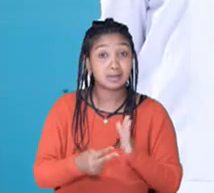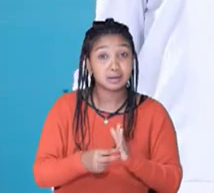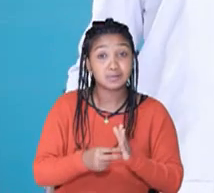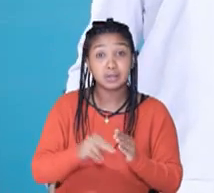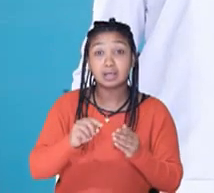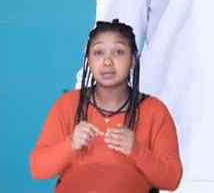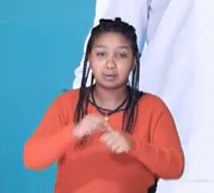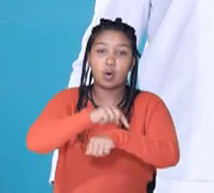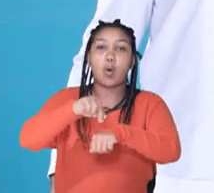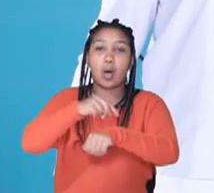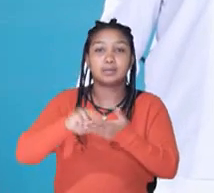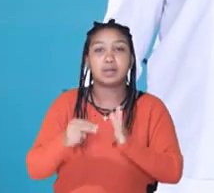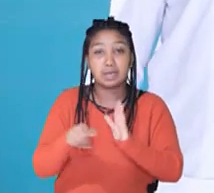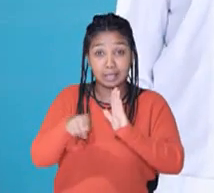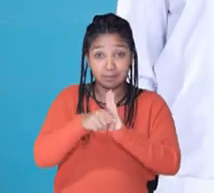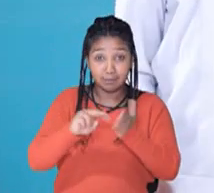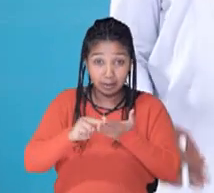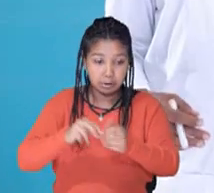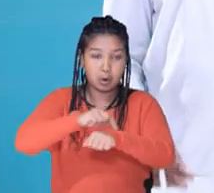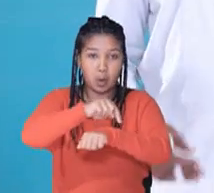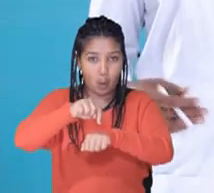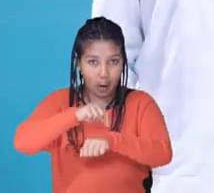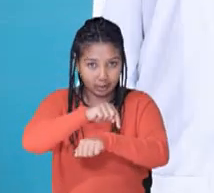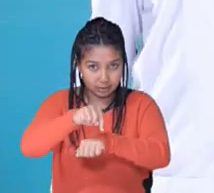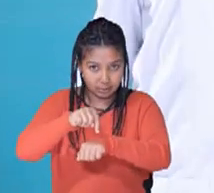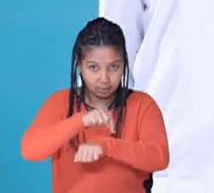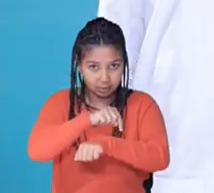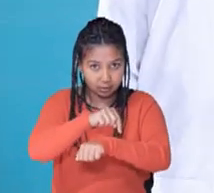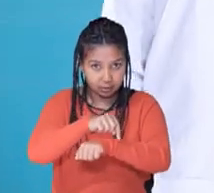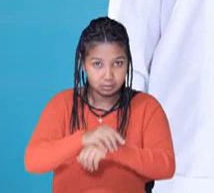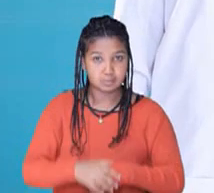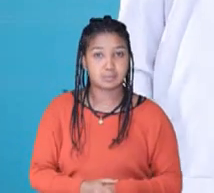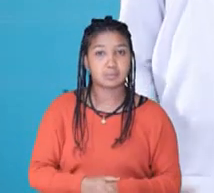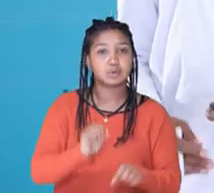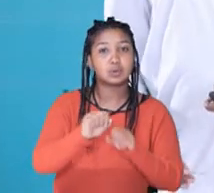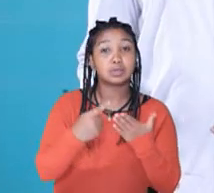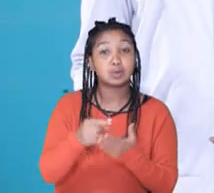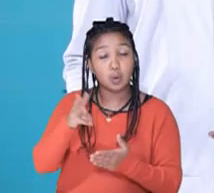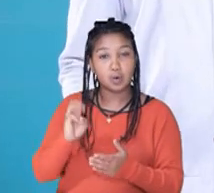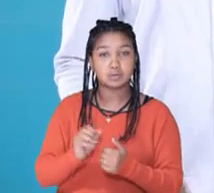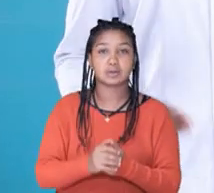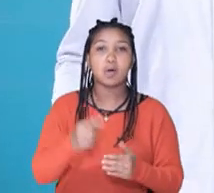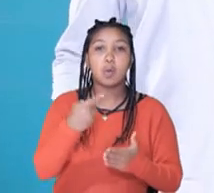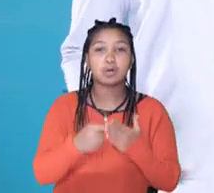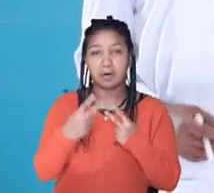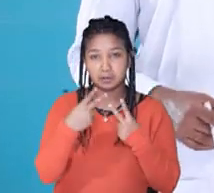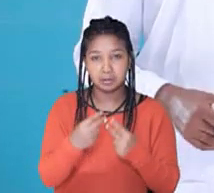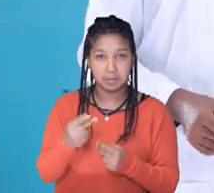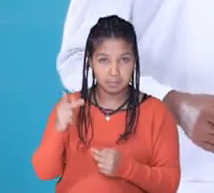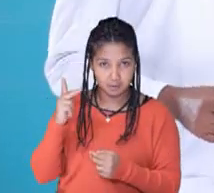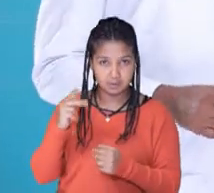acting toward this clockwise. Conventionally, negative torque means clockwise. So this was what we have